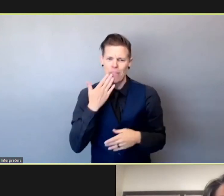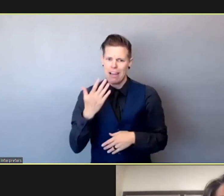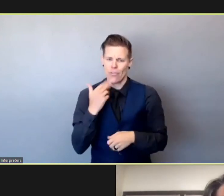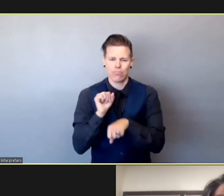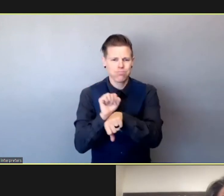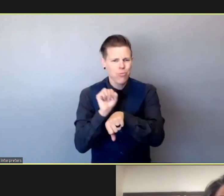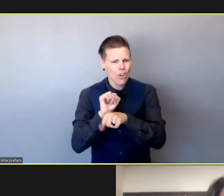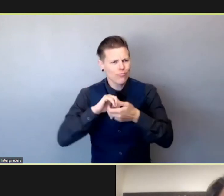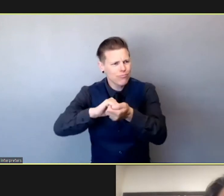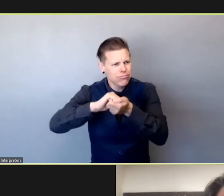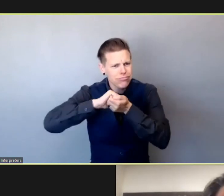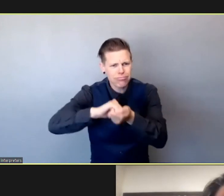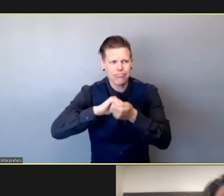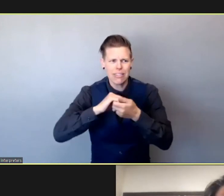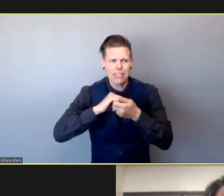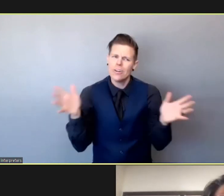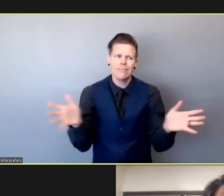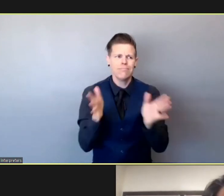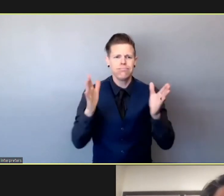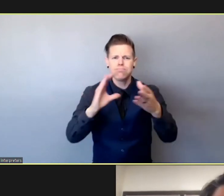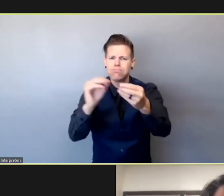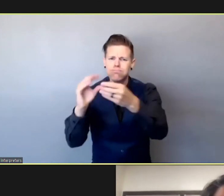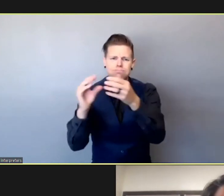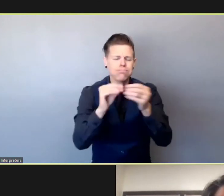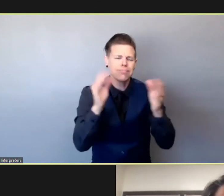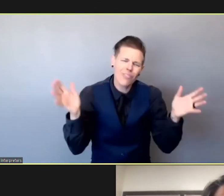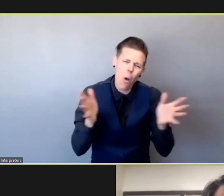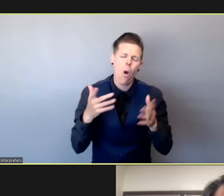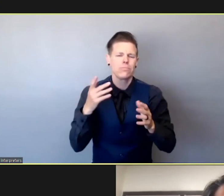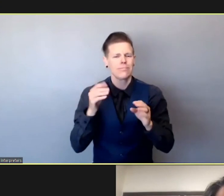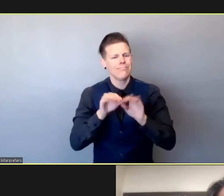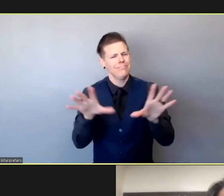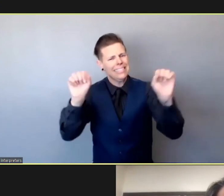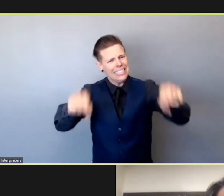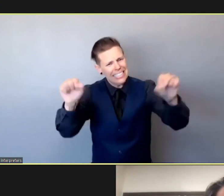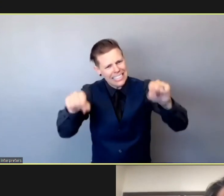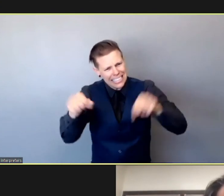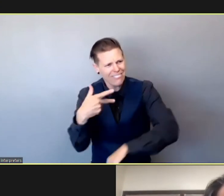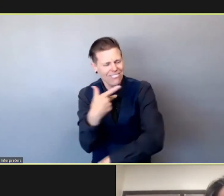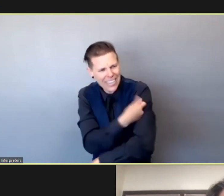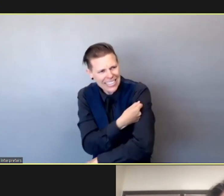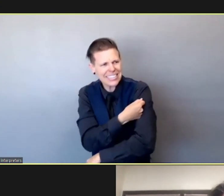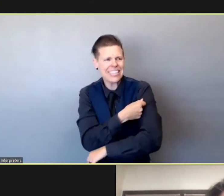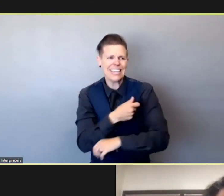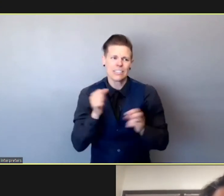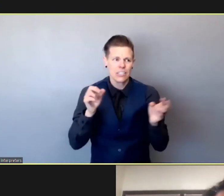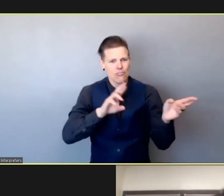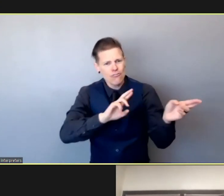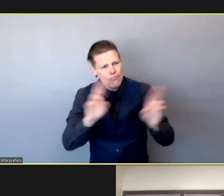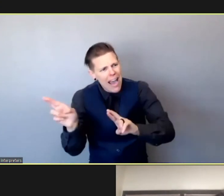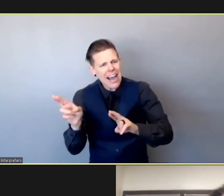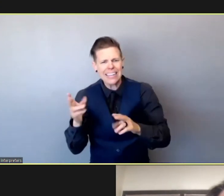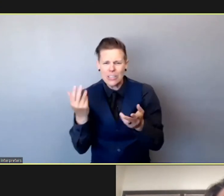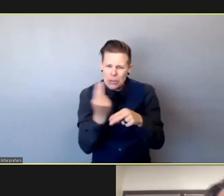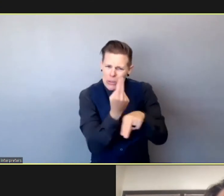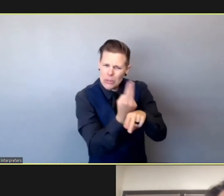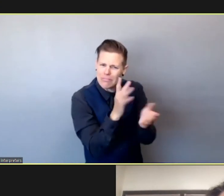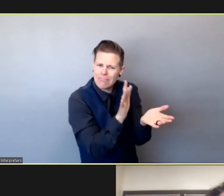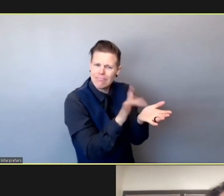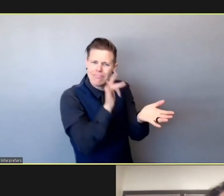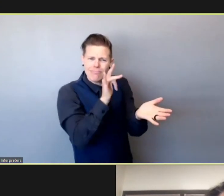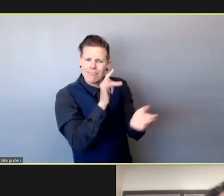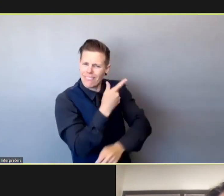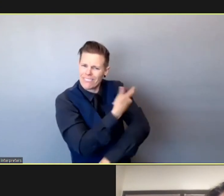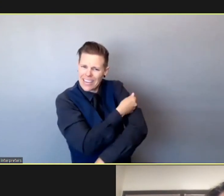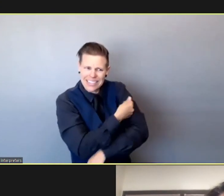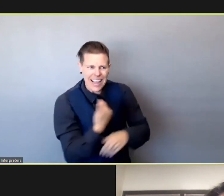people vaccinated. We have a tool that we didn't have last year, and so let's try to use it. So thank you. And I would